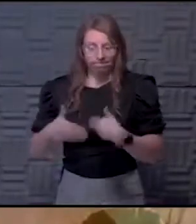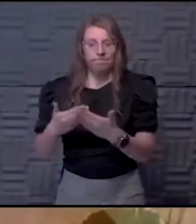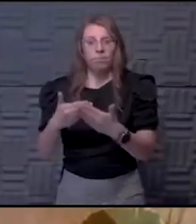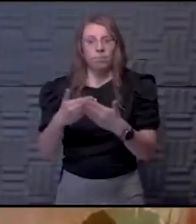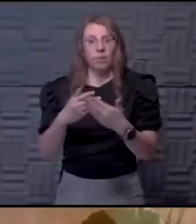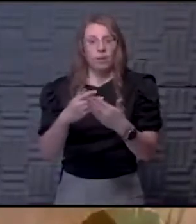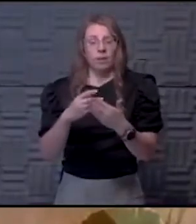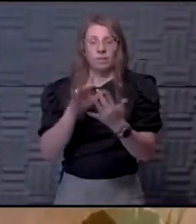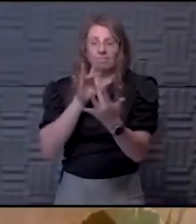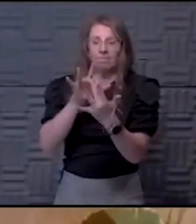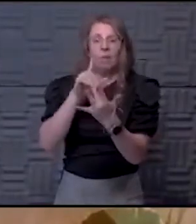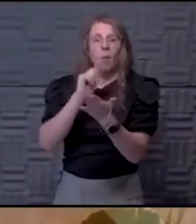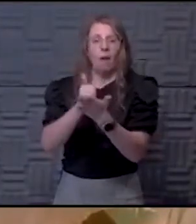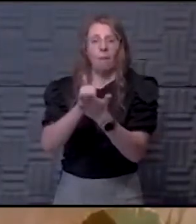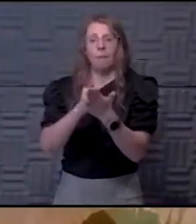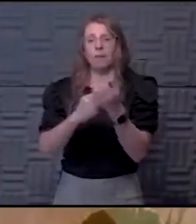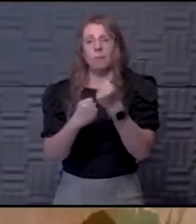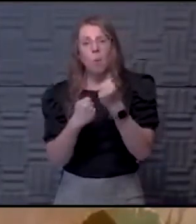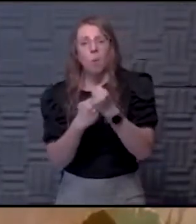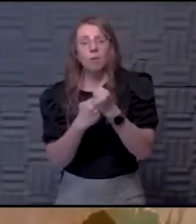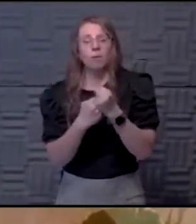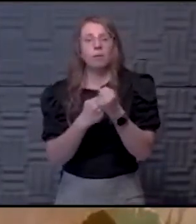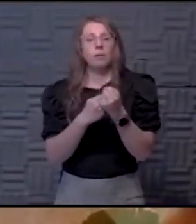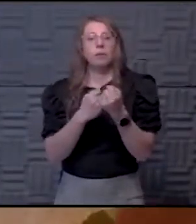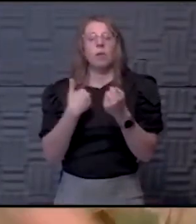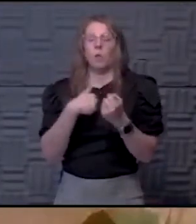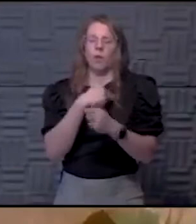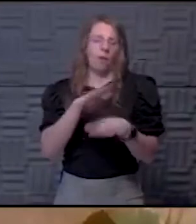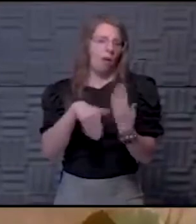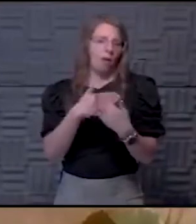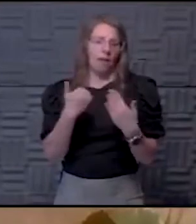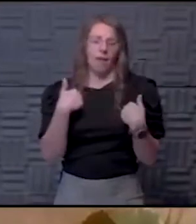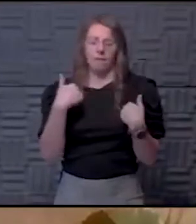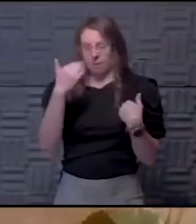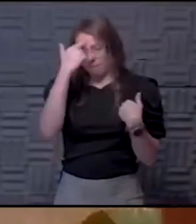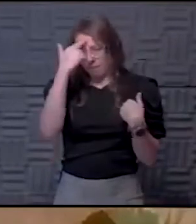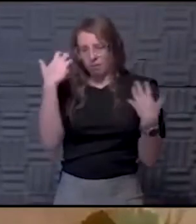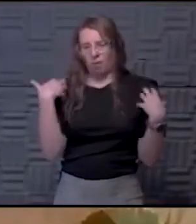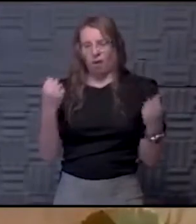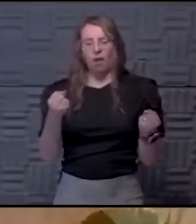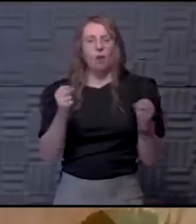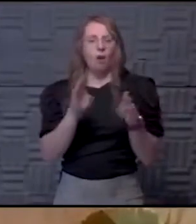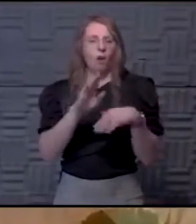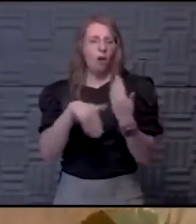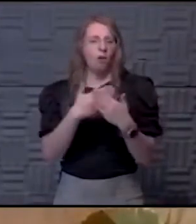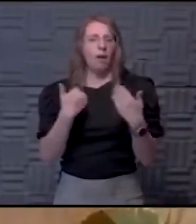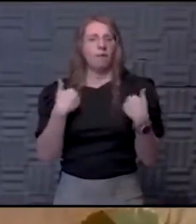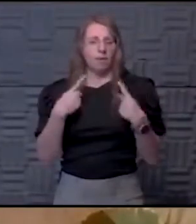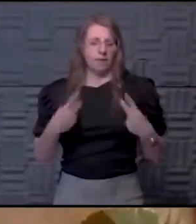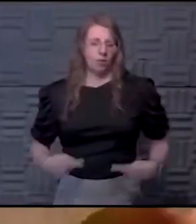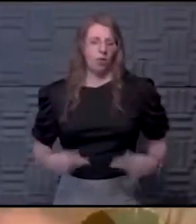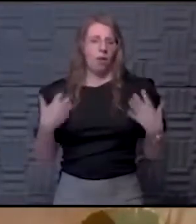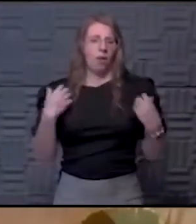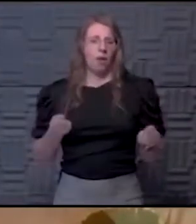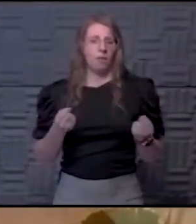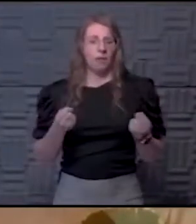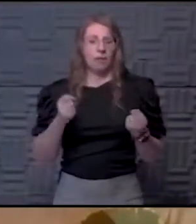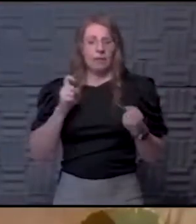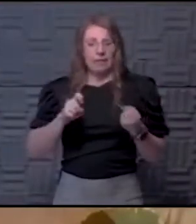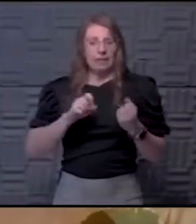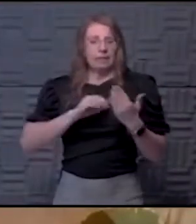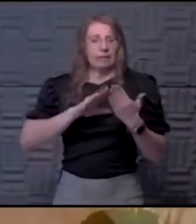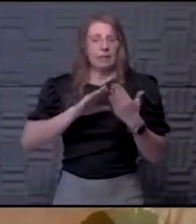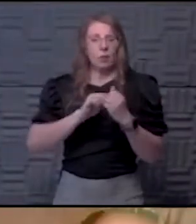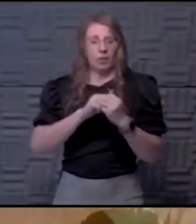to seek help and to seek support, we all have mental health, we all have physical health. And just like we need to be proactive and reactive